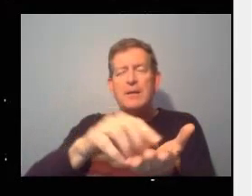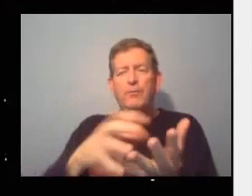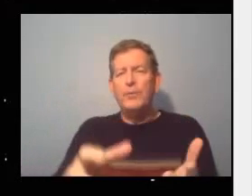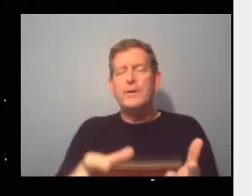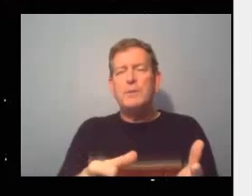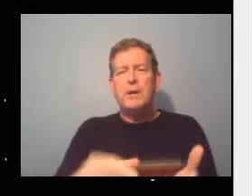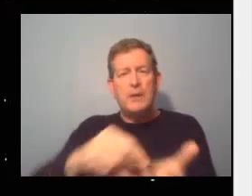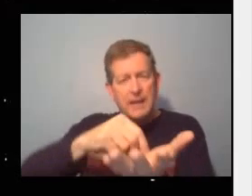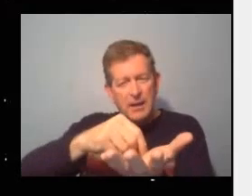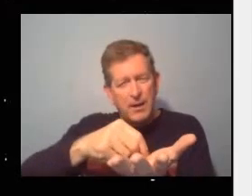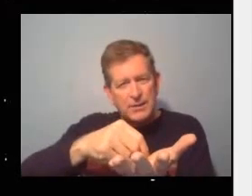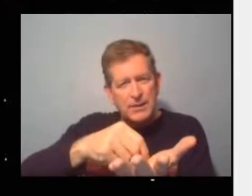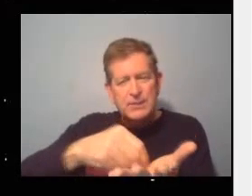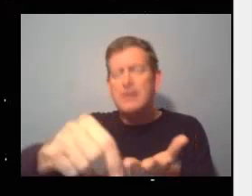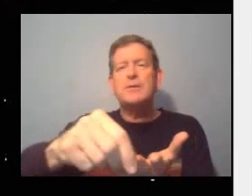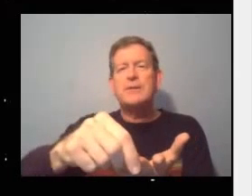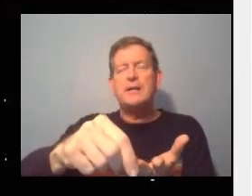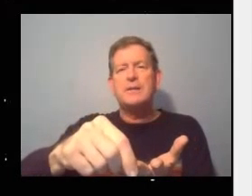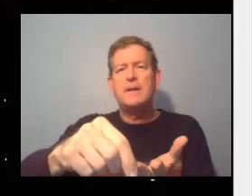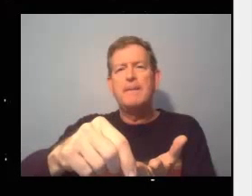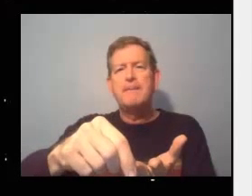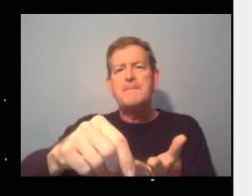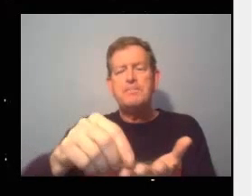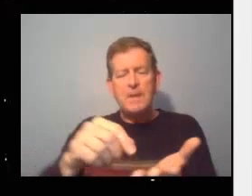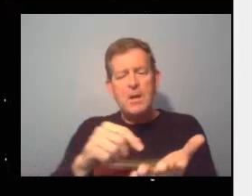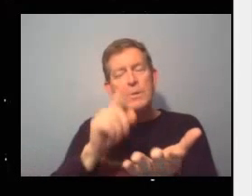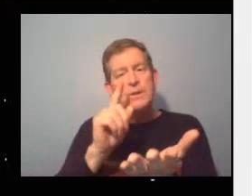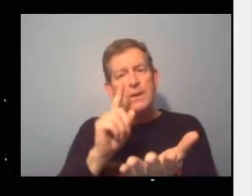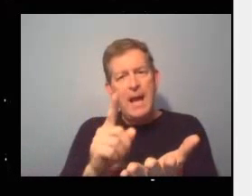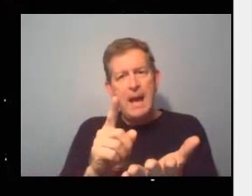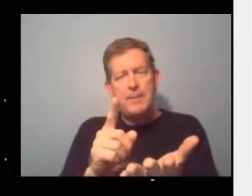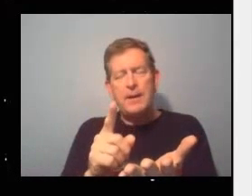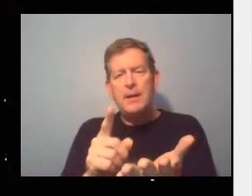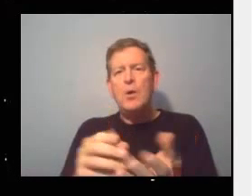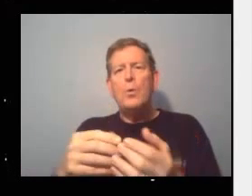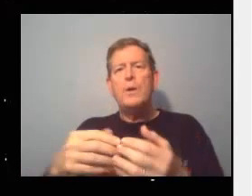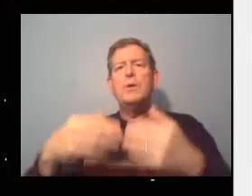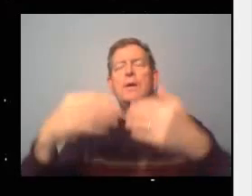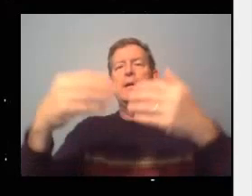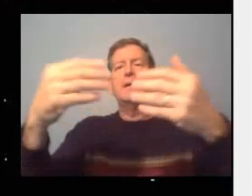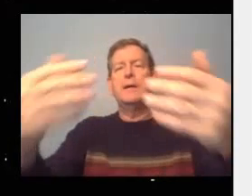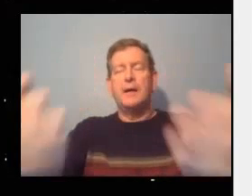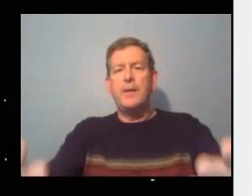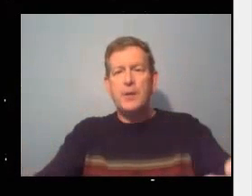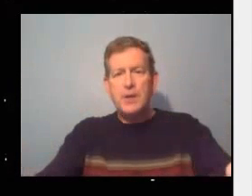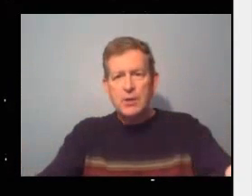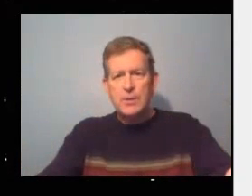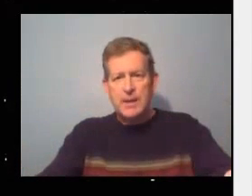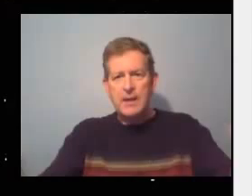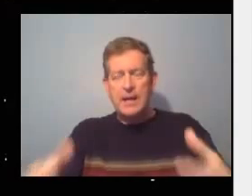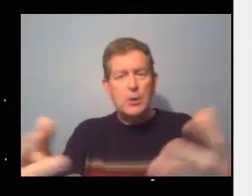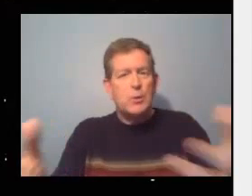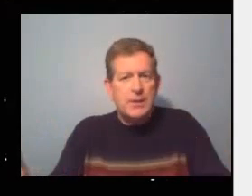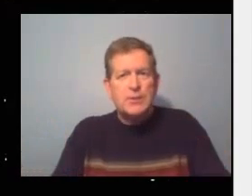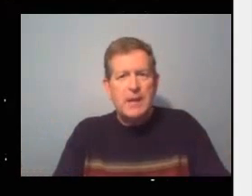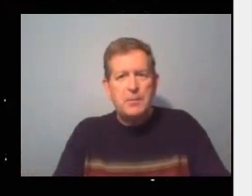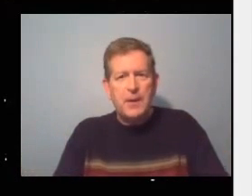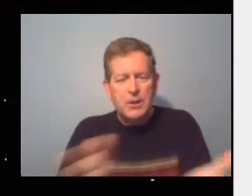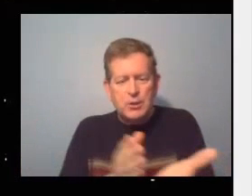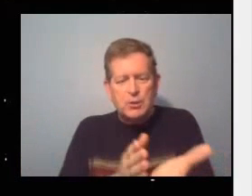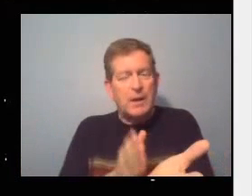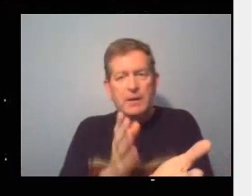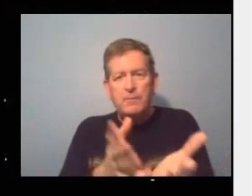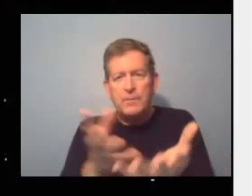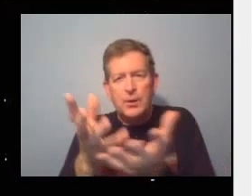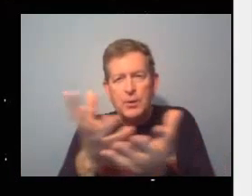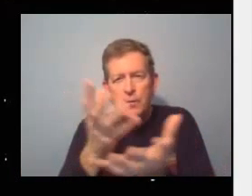idea that a fluent speaker could get across in a single sentence. What's going to happen when you're in another country and you're doing the same thing